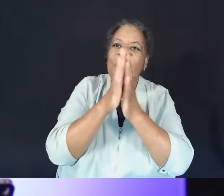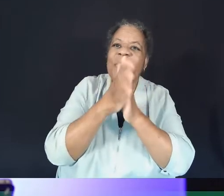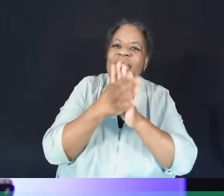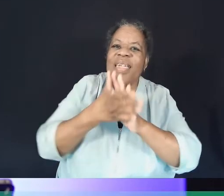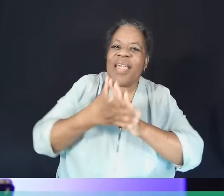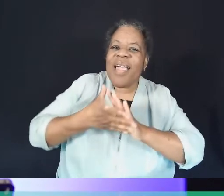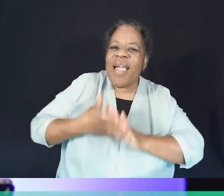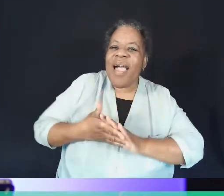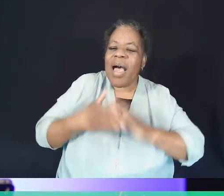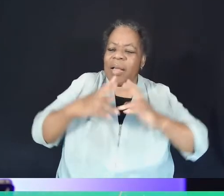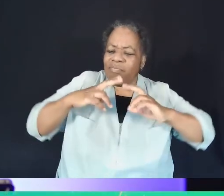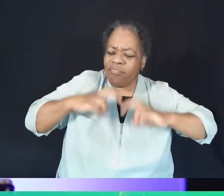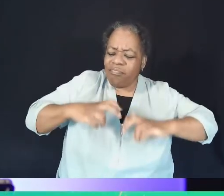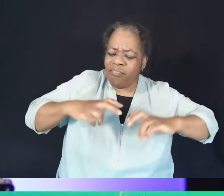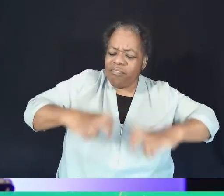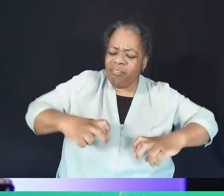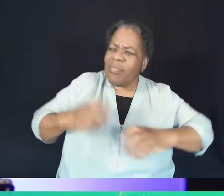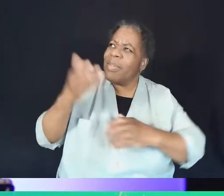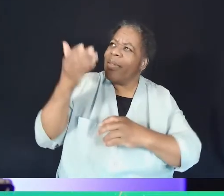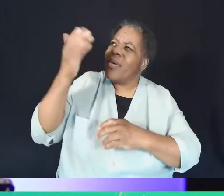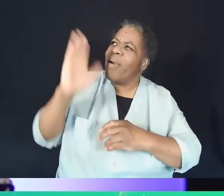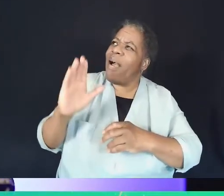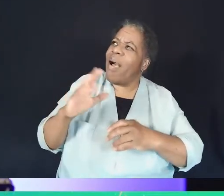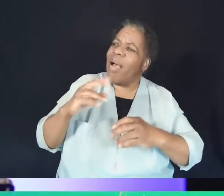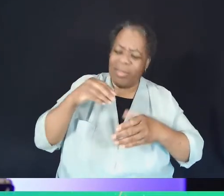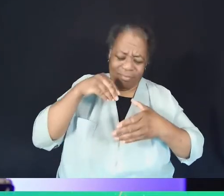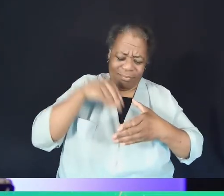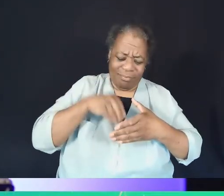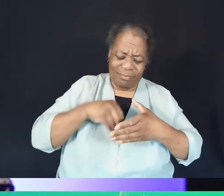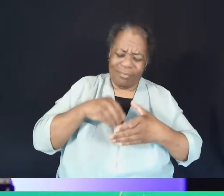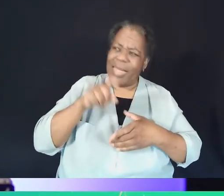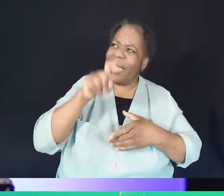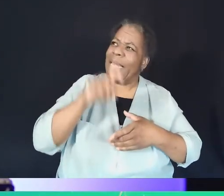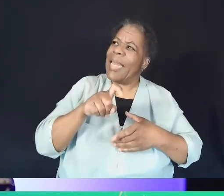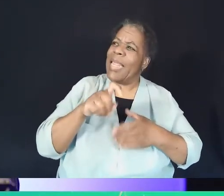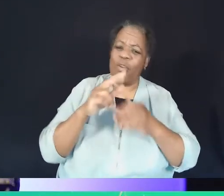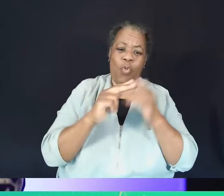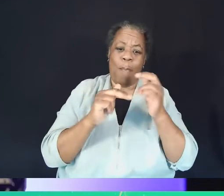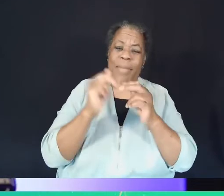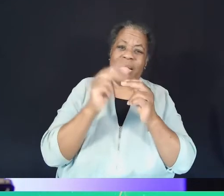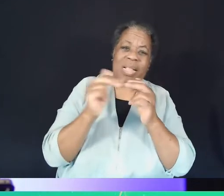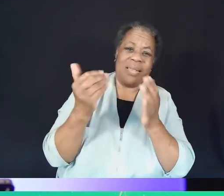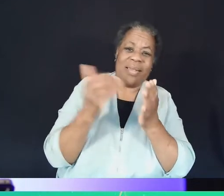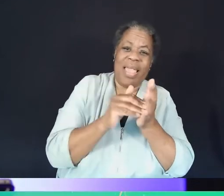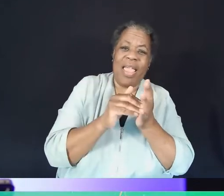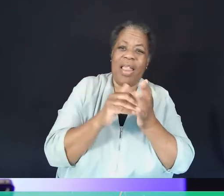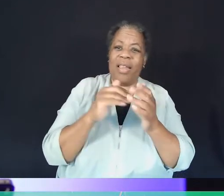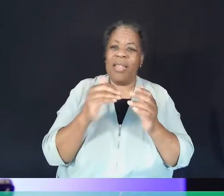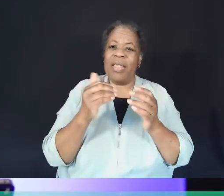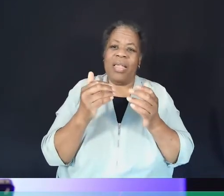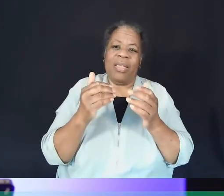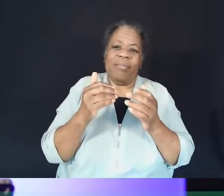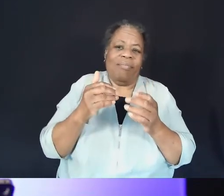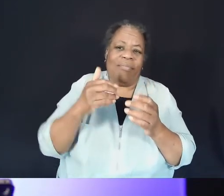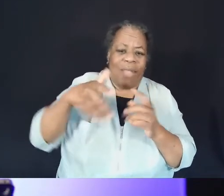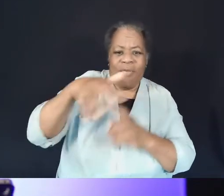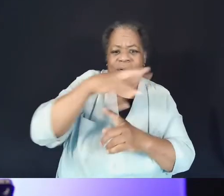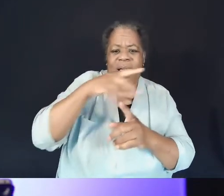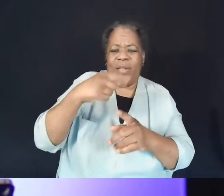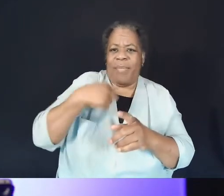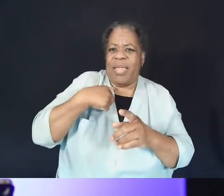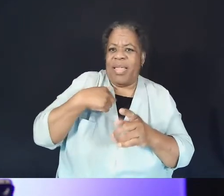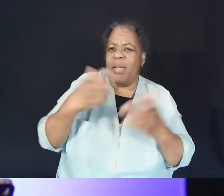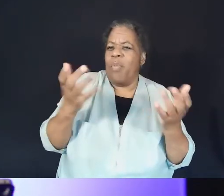ask, God, what needs rebuilding or building in me or around me? And as